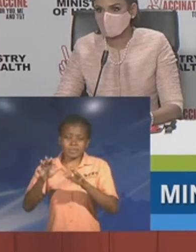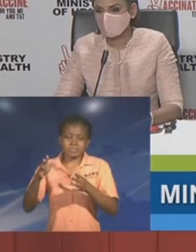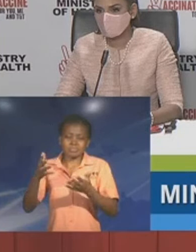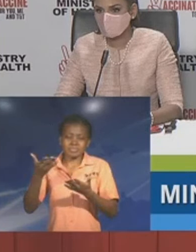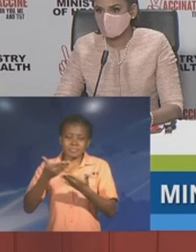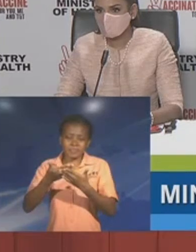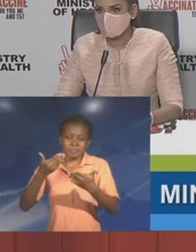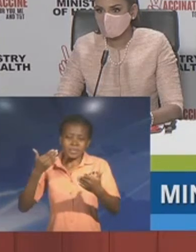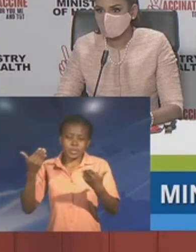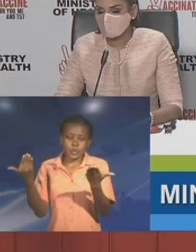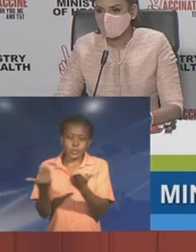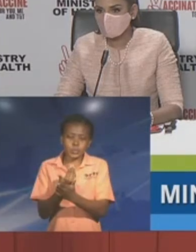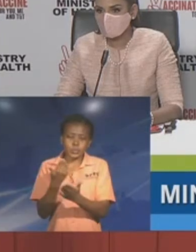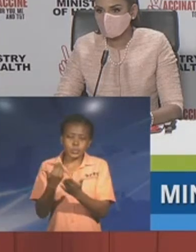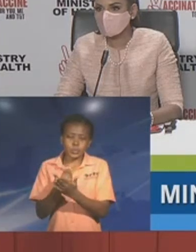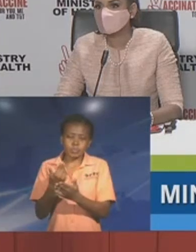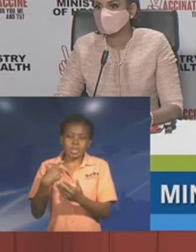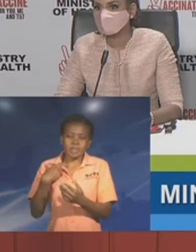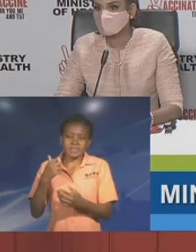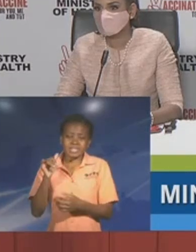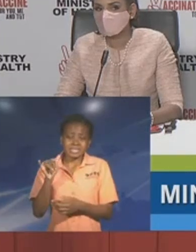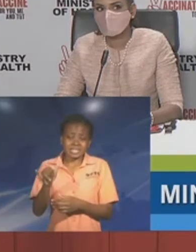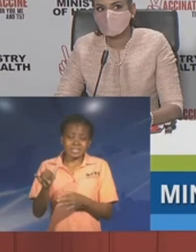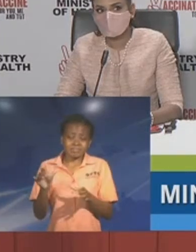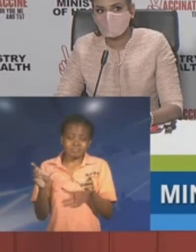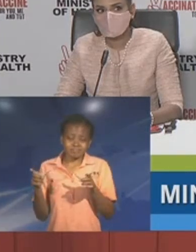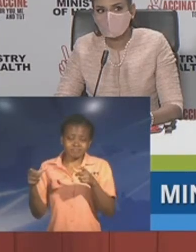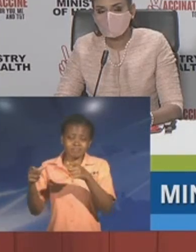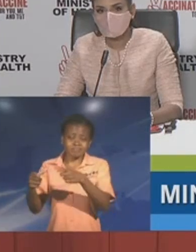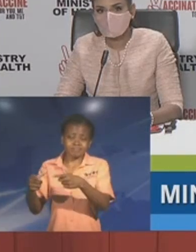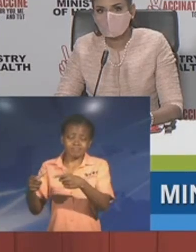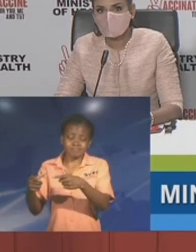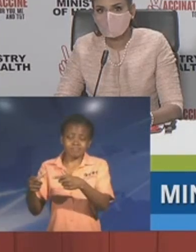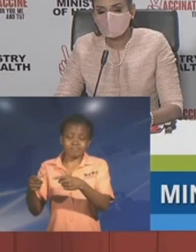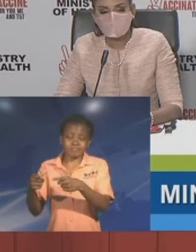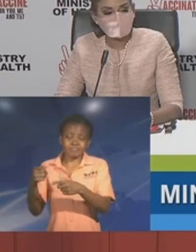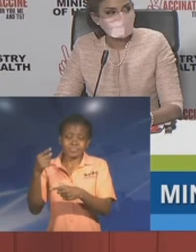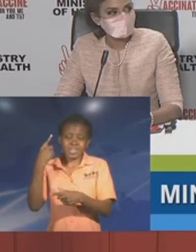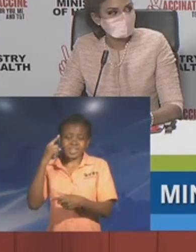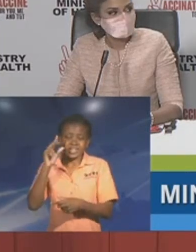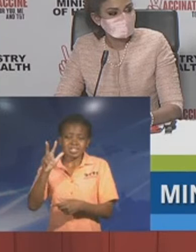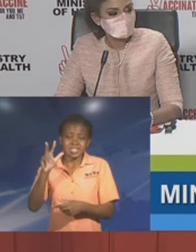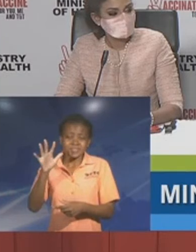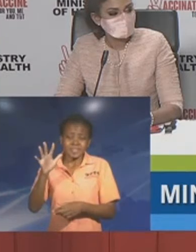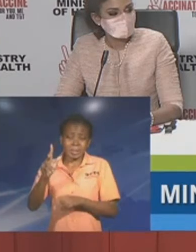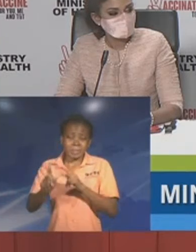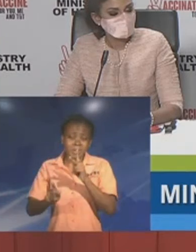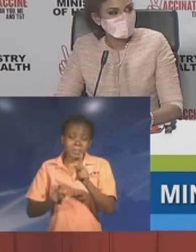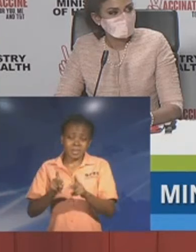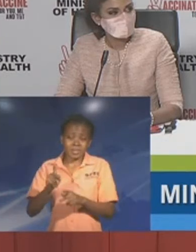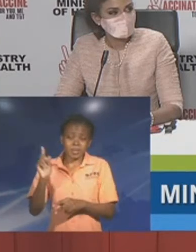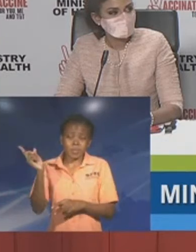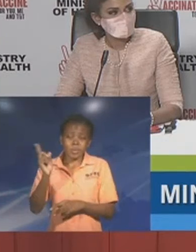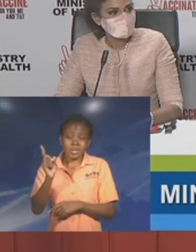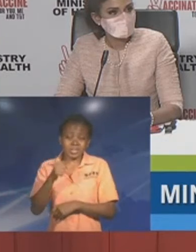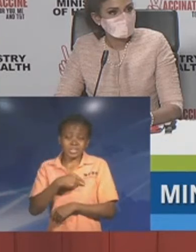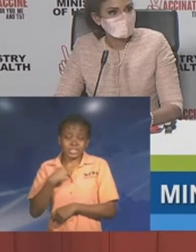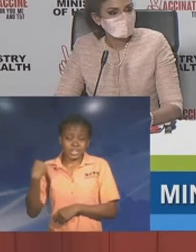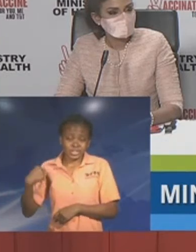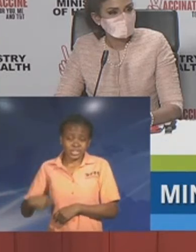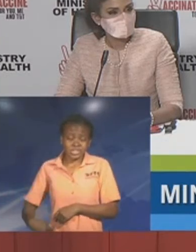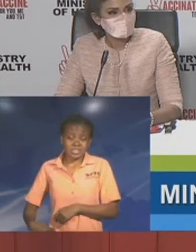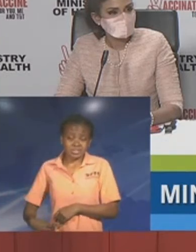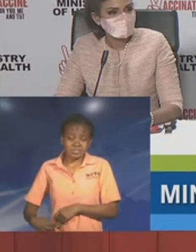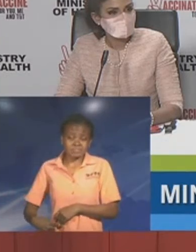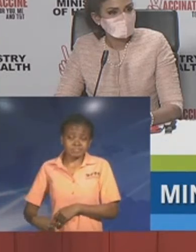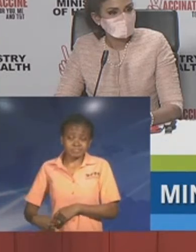particular classification. So there was 35 cases that have been identified in China. It is thought to